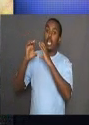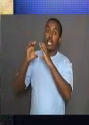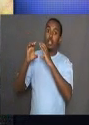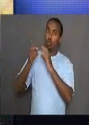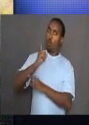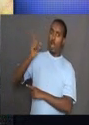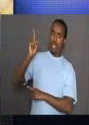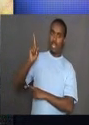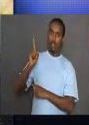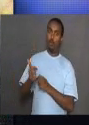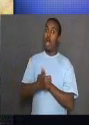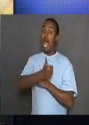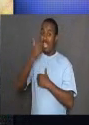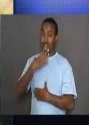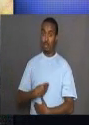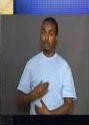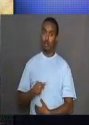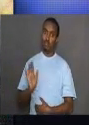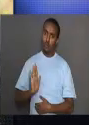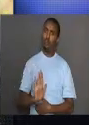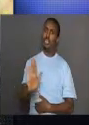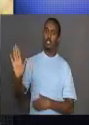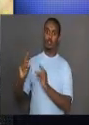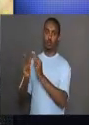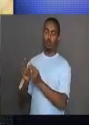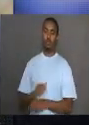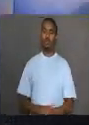a warning to other members of its group.